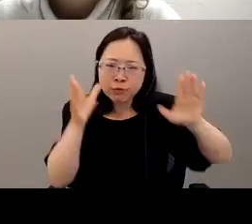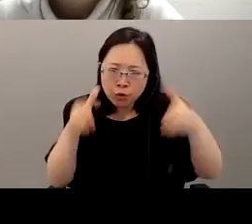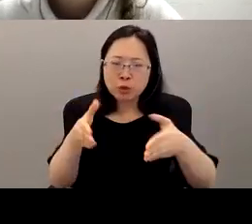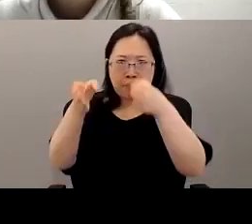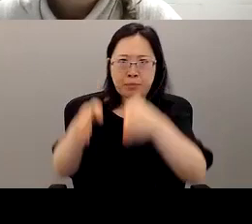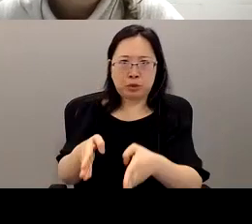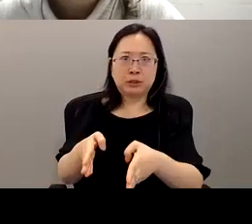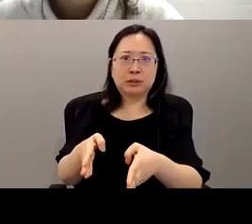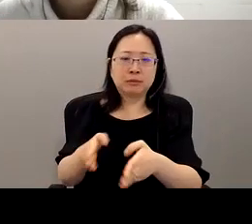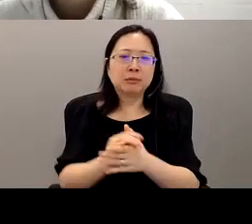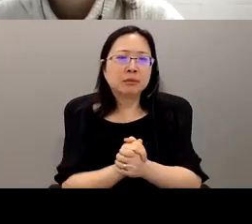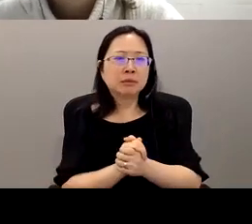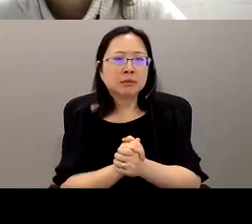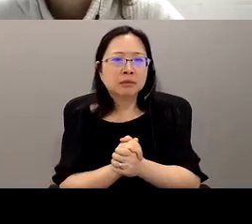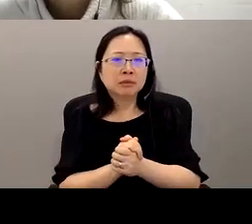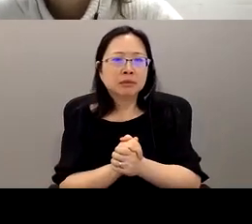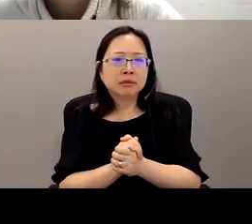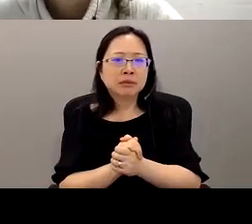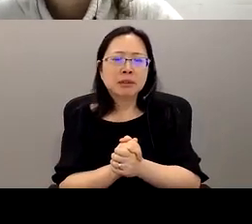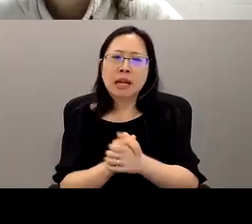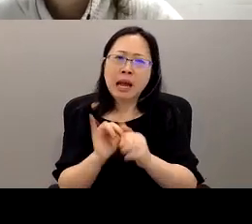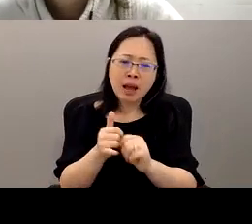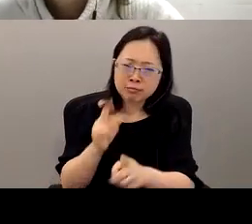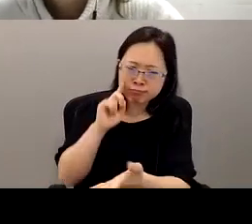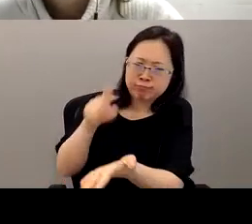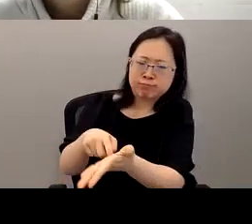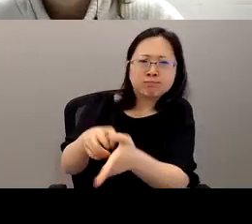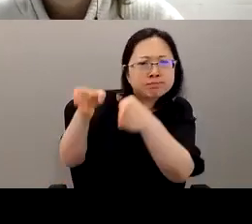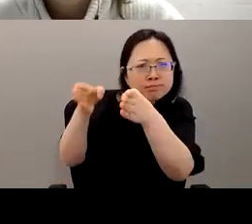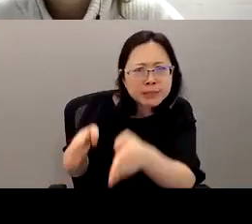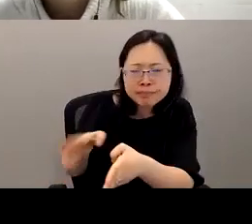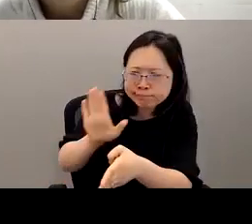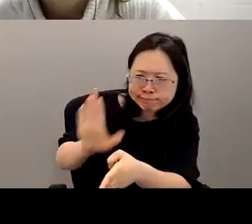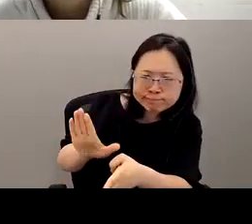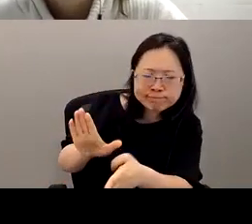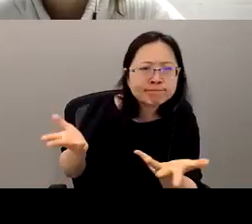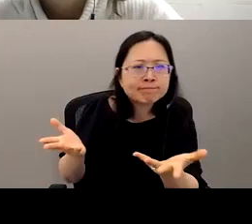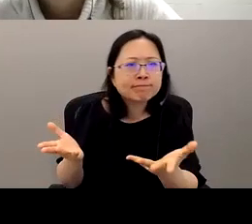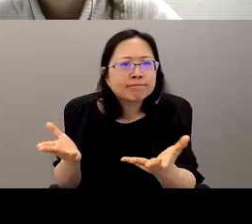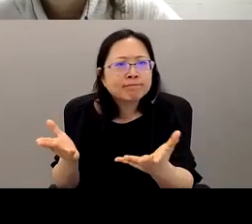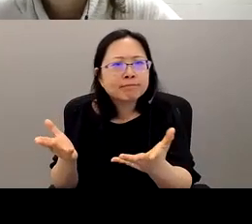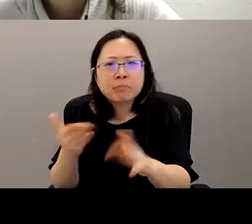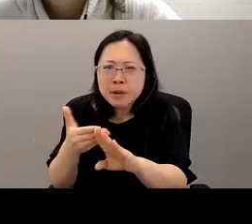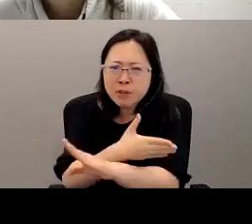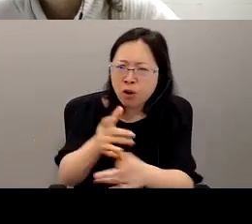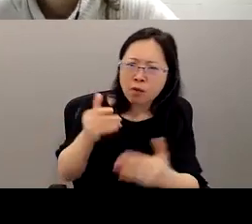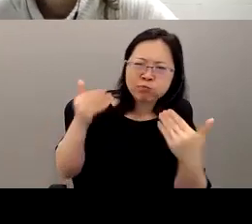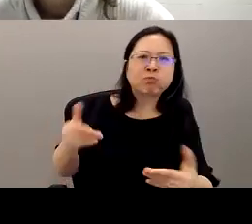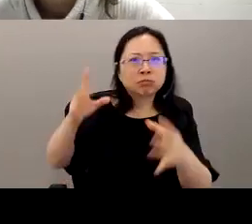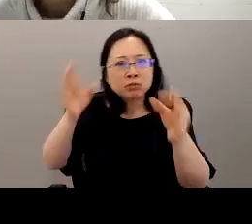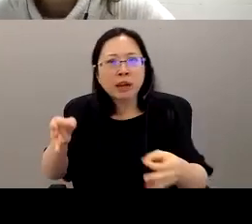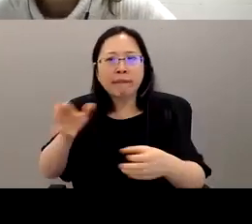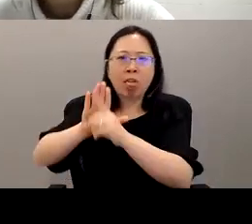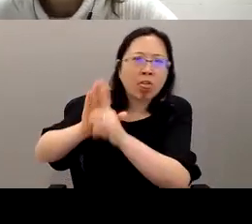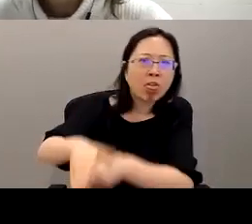That we elevate the importance of honoring people before measuring and judging. And